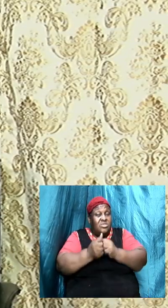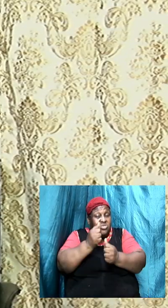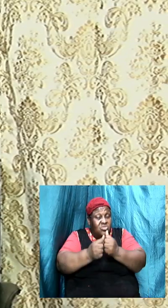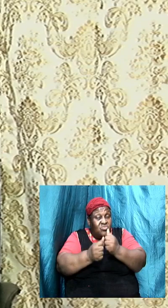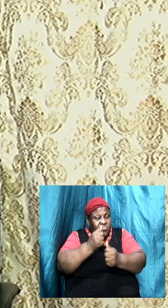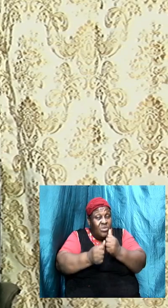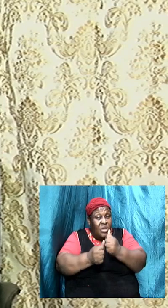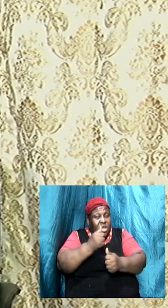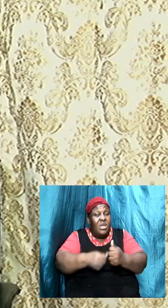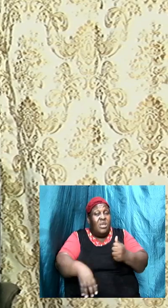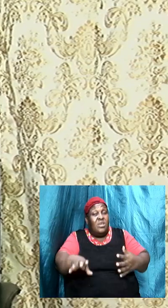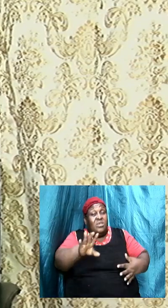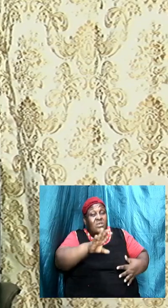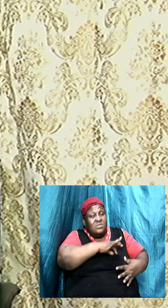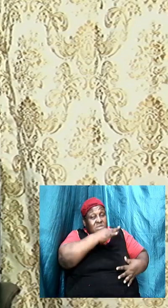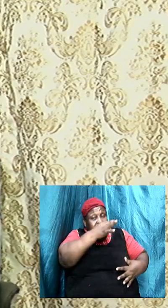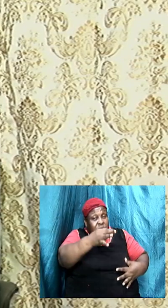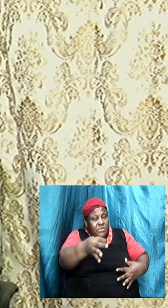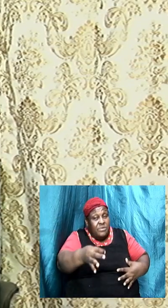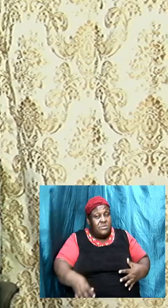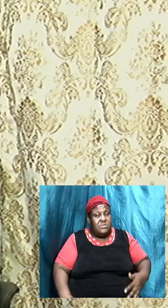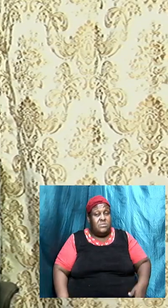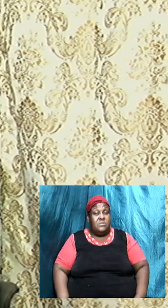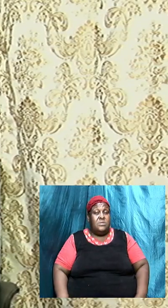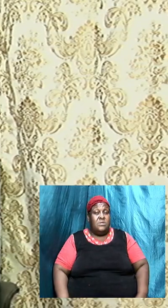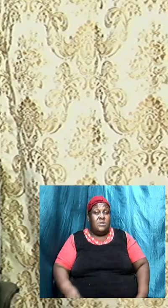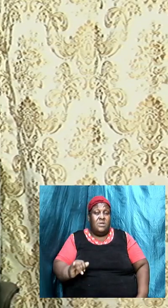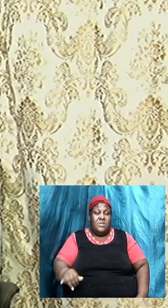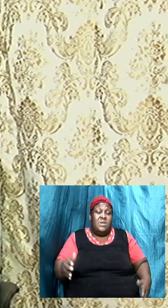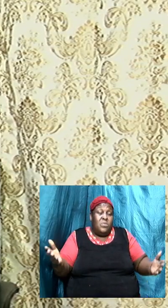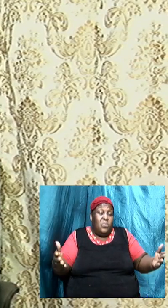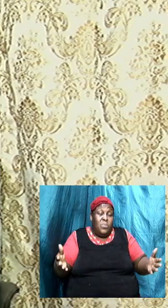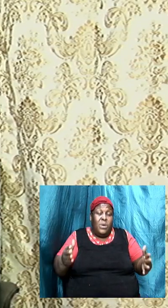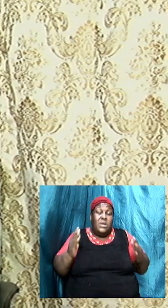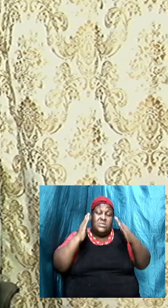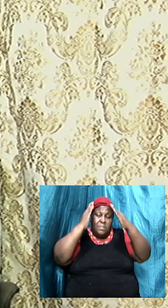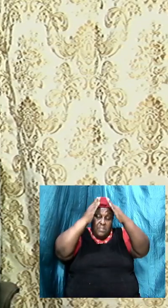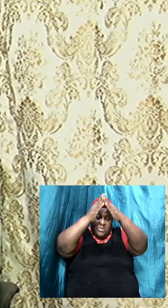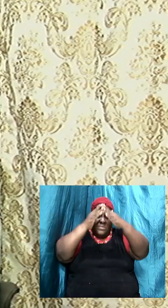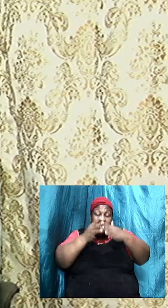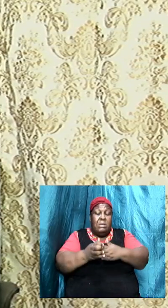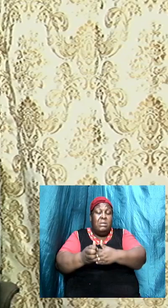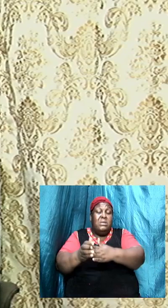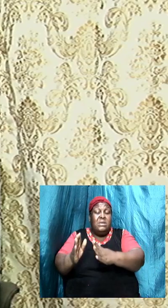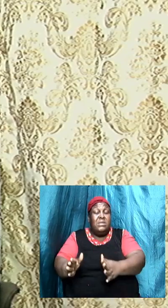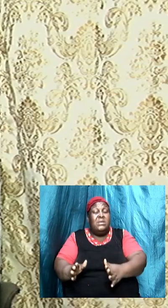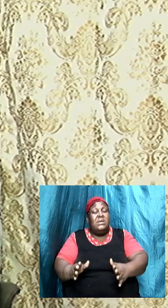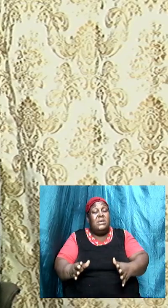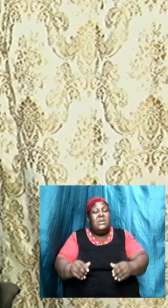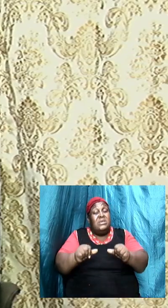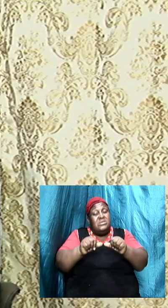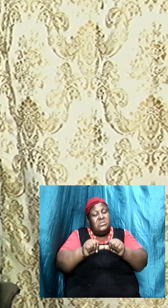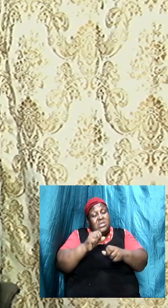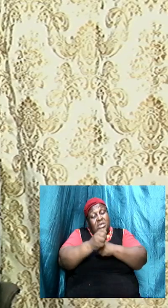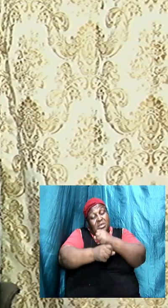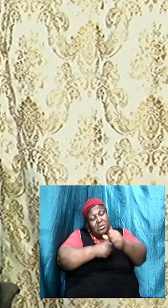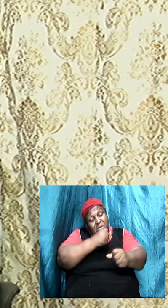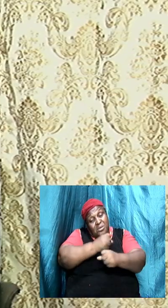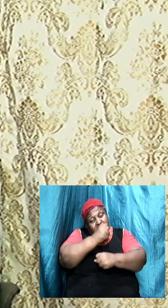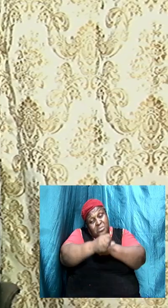It can so much corrupt your spirit that what your bishop and your leader spend years trying to